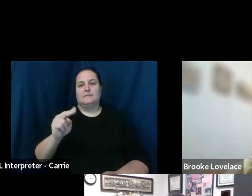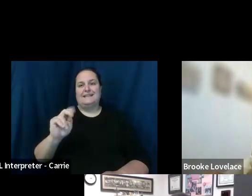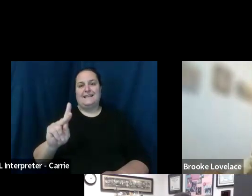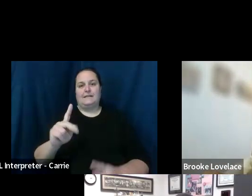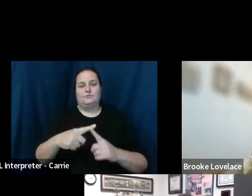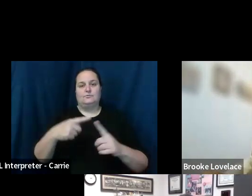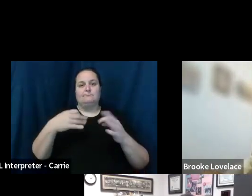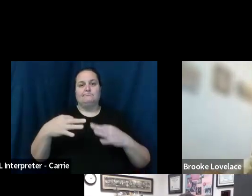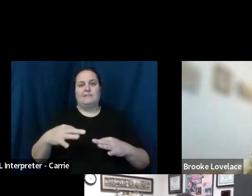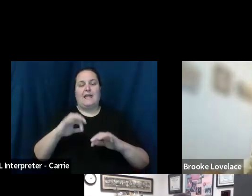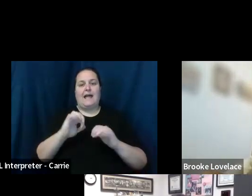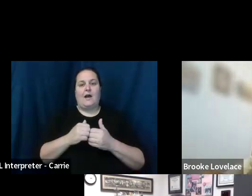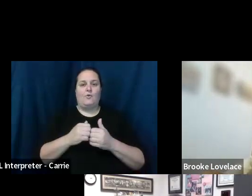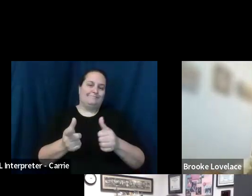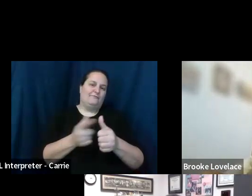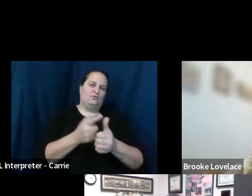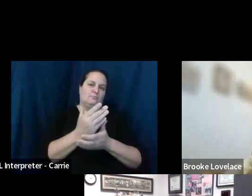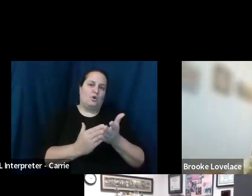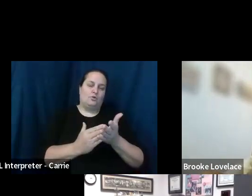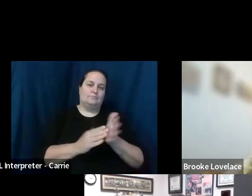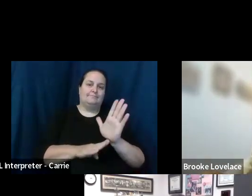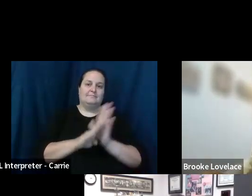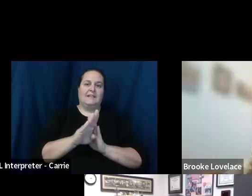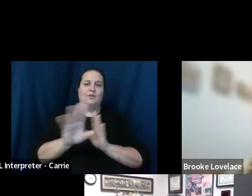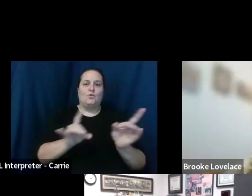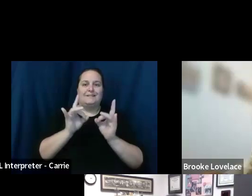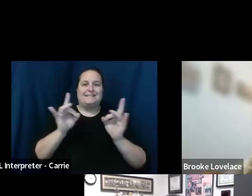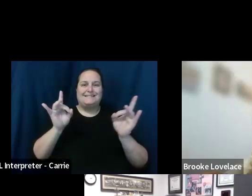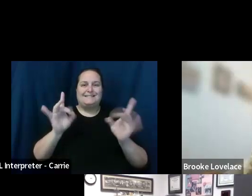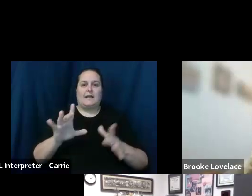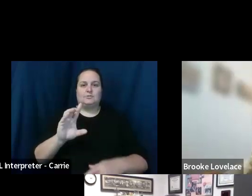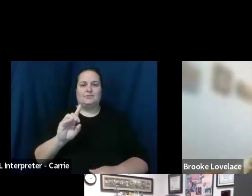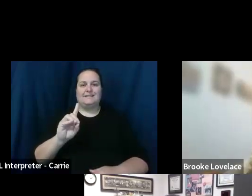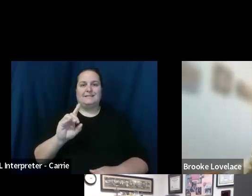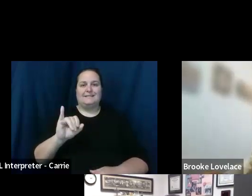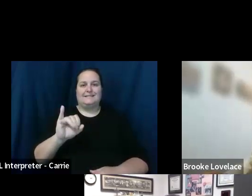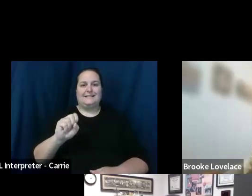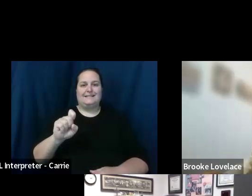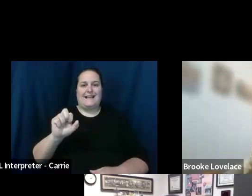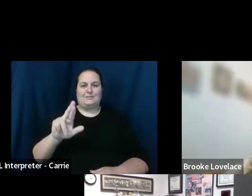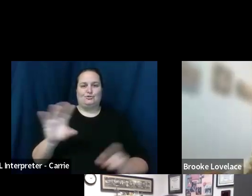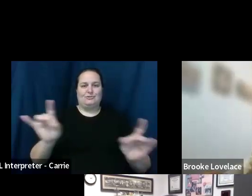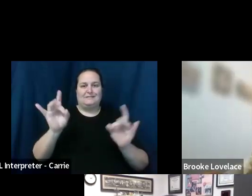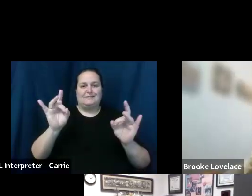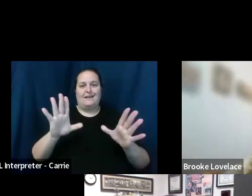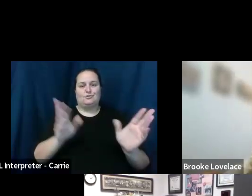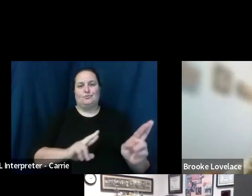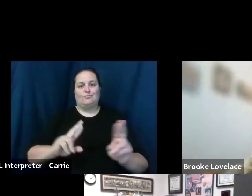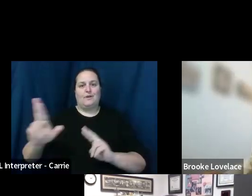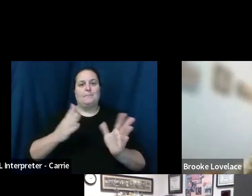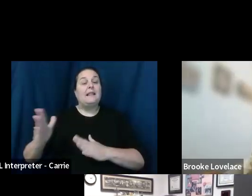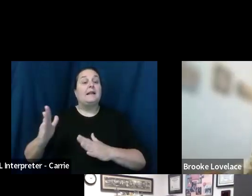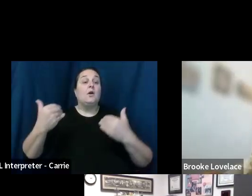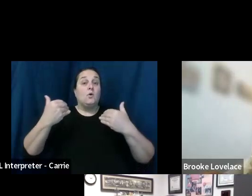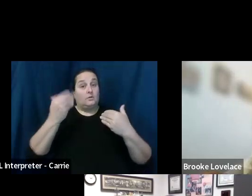your disaster prep plan. So that's the most important. We do just a couple of housekeeping. We do have Carrie, here's